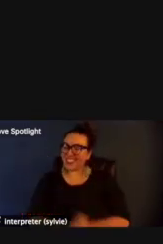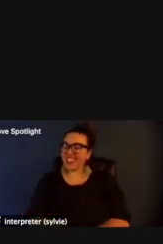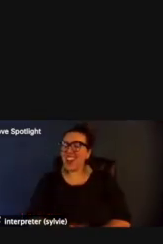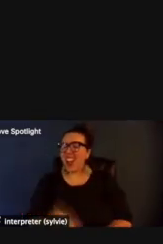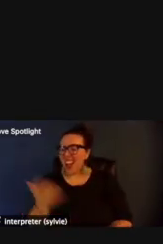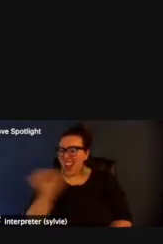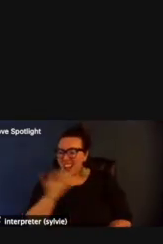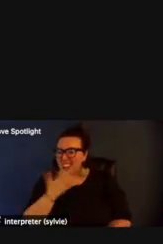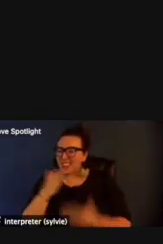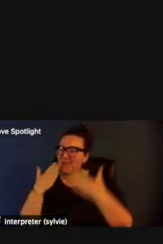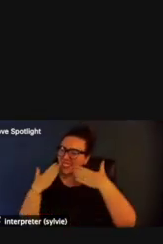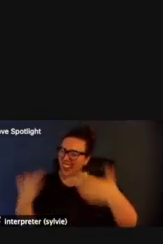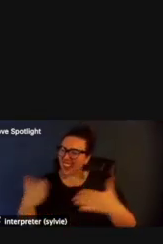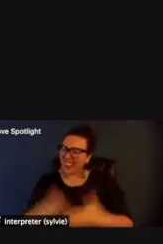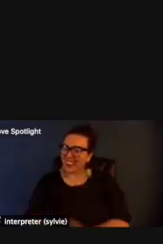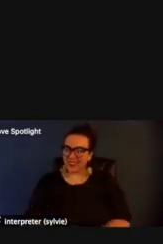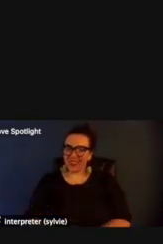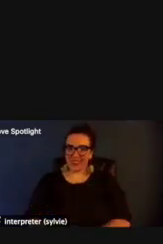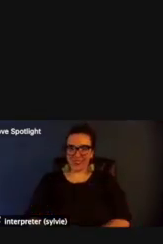Thank you.